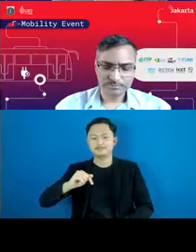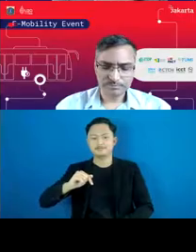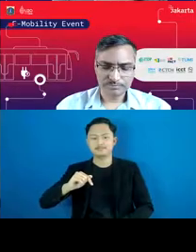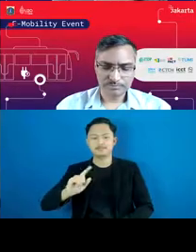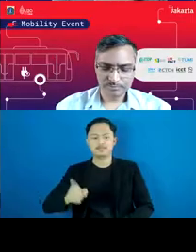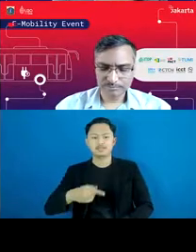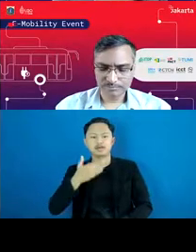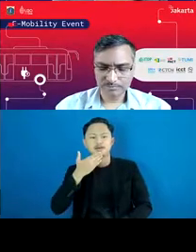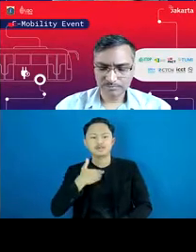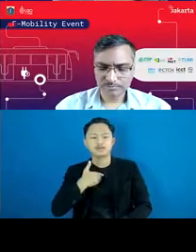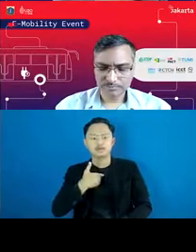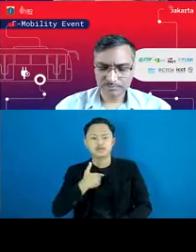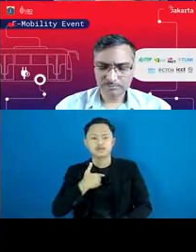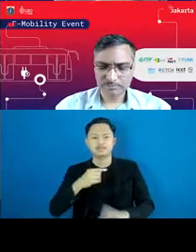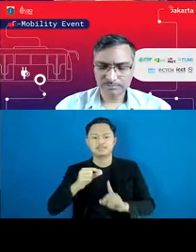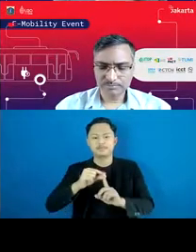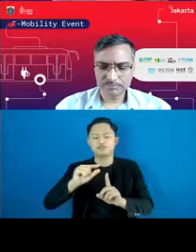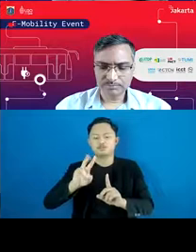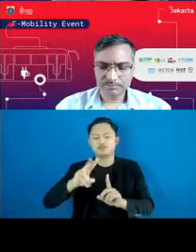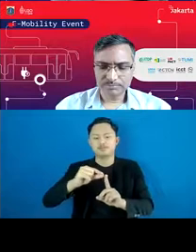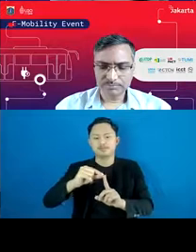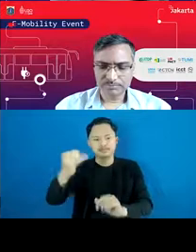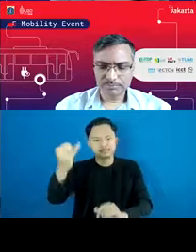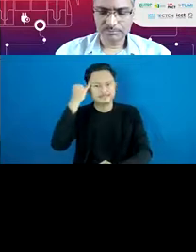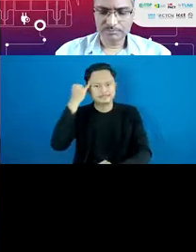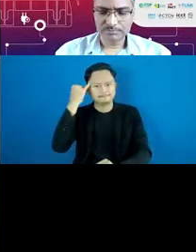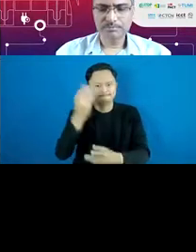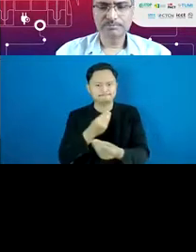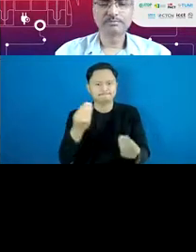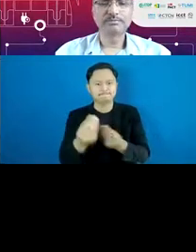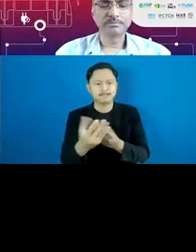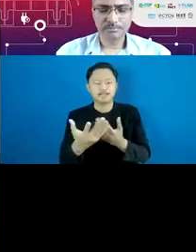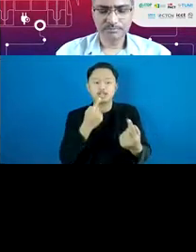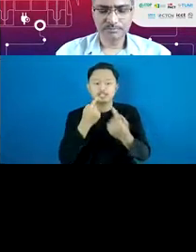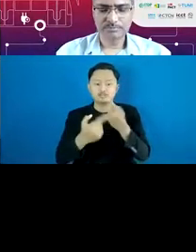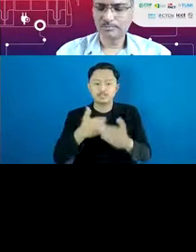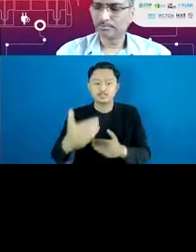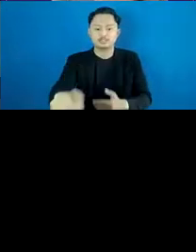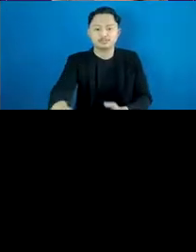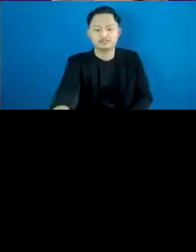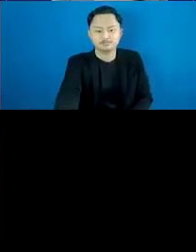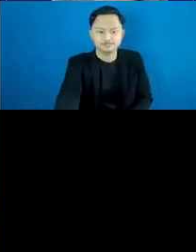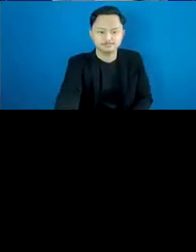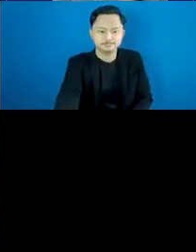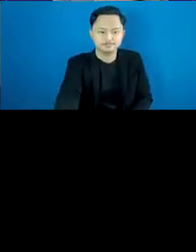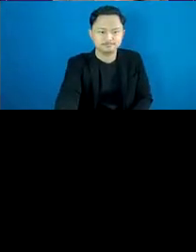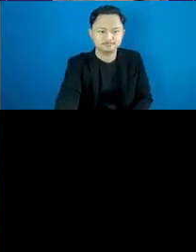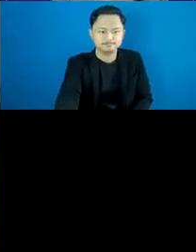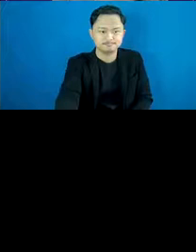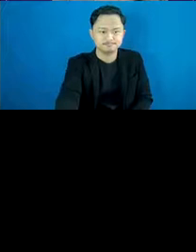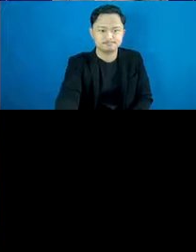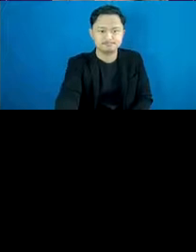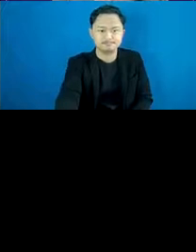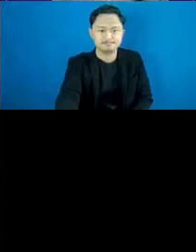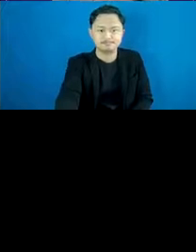having a peer-to-peer knowledge exchange and also another discussion session. And here, as you can see, it will be